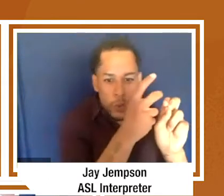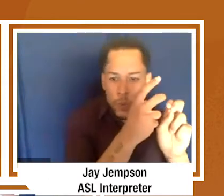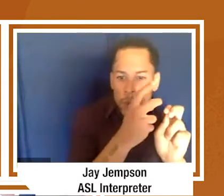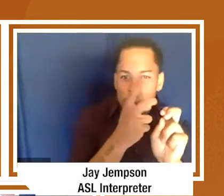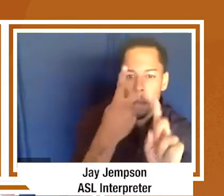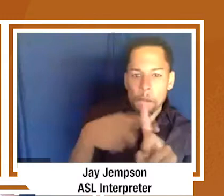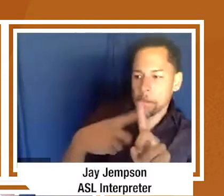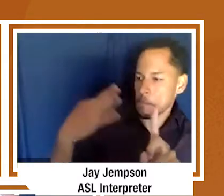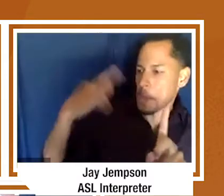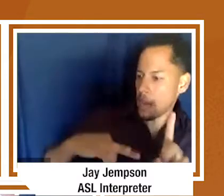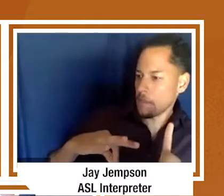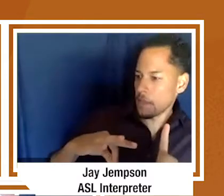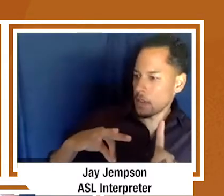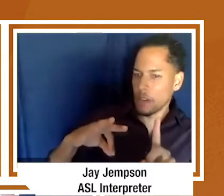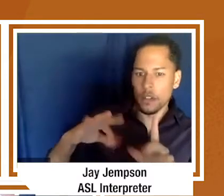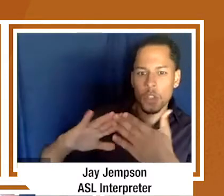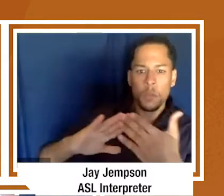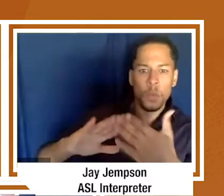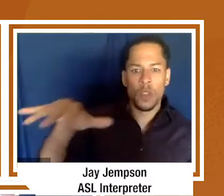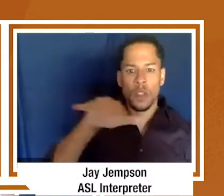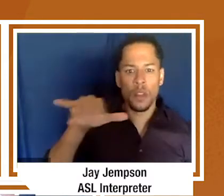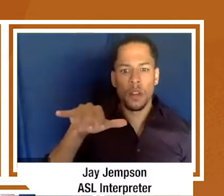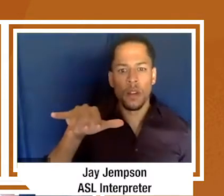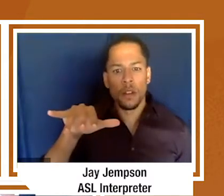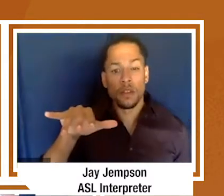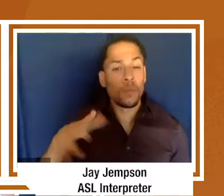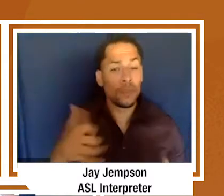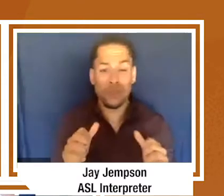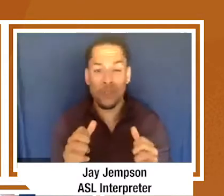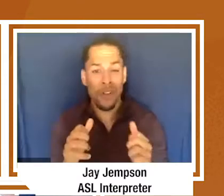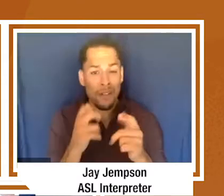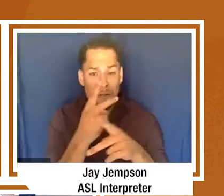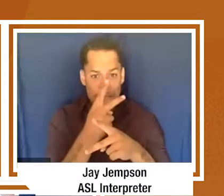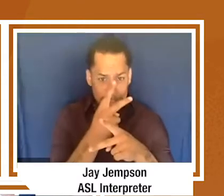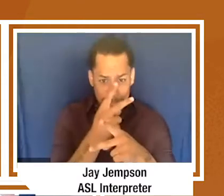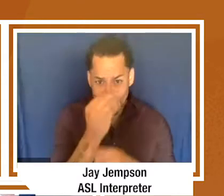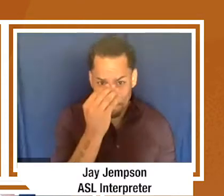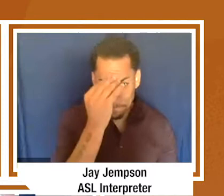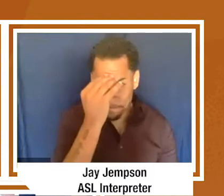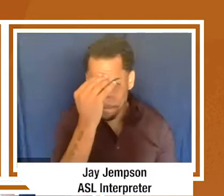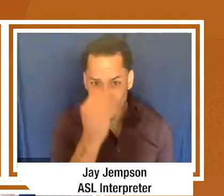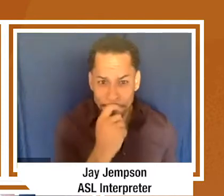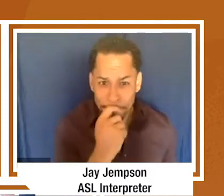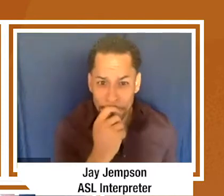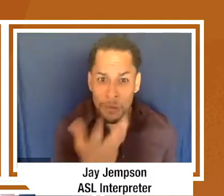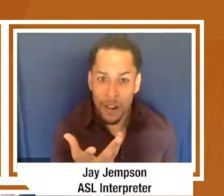it's exciting and scary at the same time. And we're still figuring it out. We're still figuring out